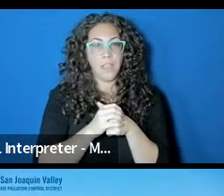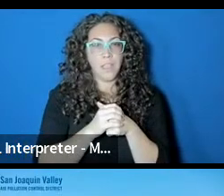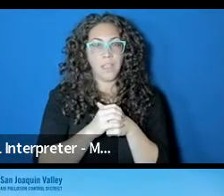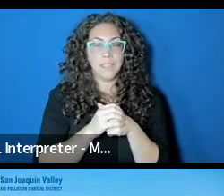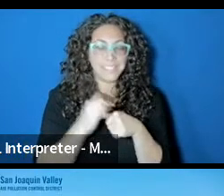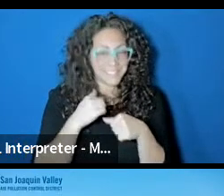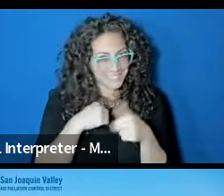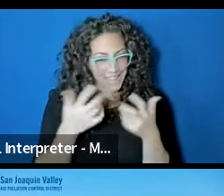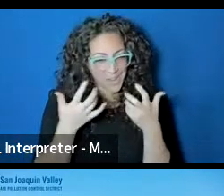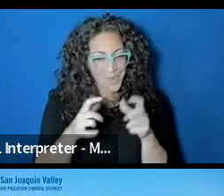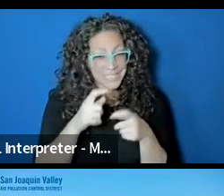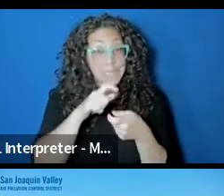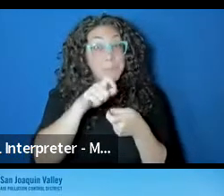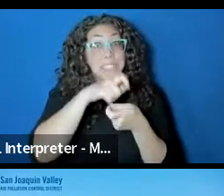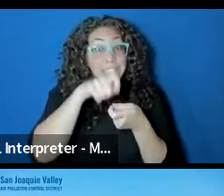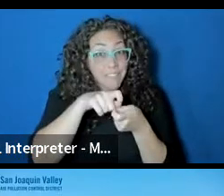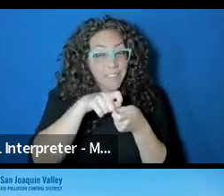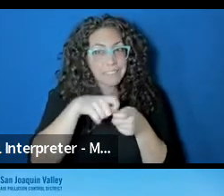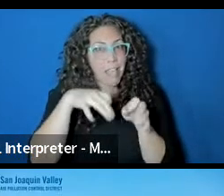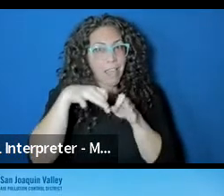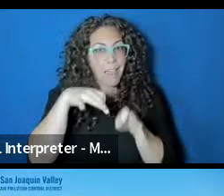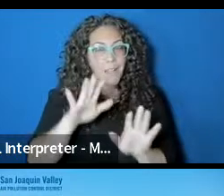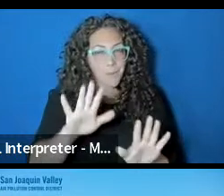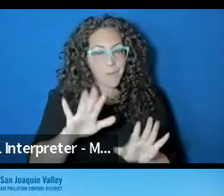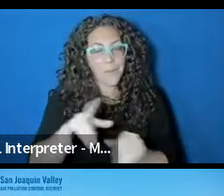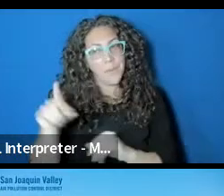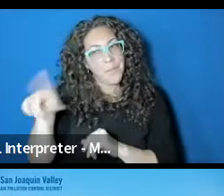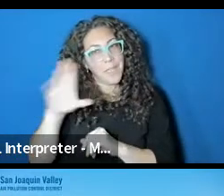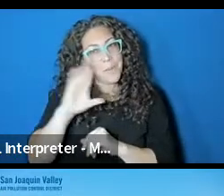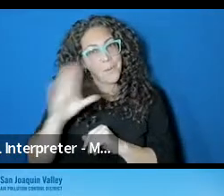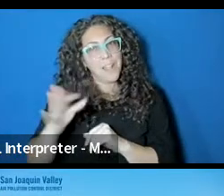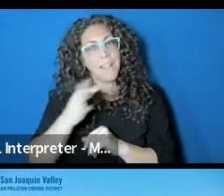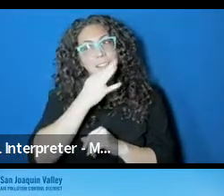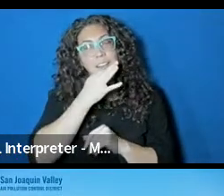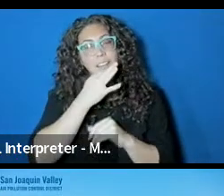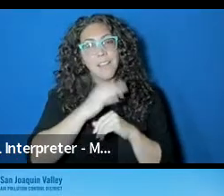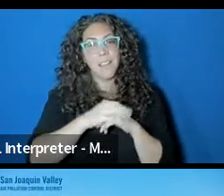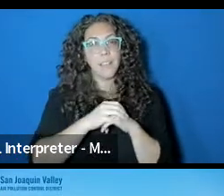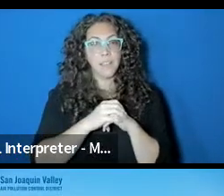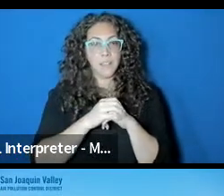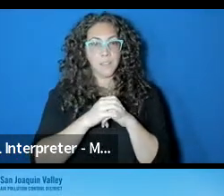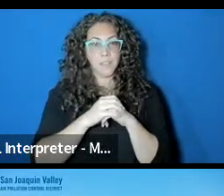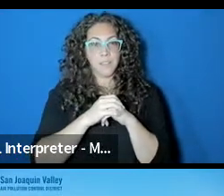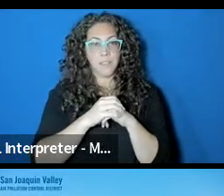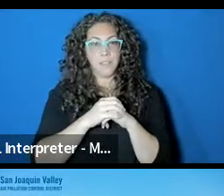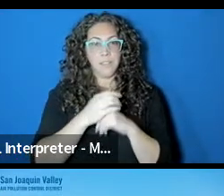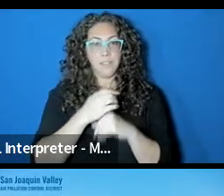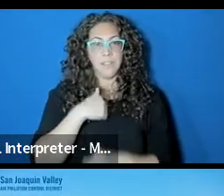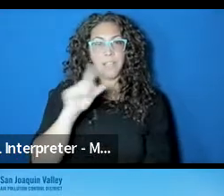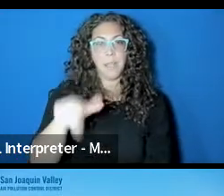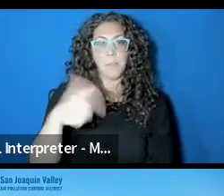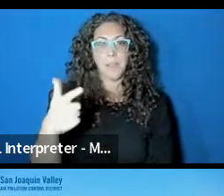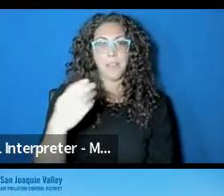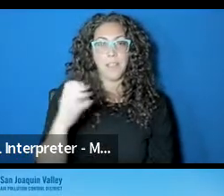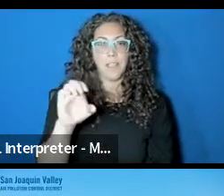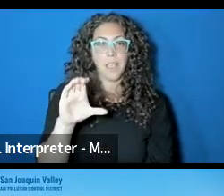any specifics right now because they're going to do all that, and I'll pass it off to Hector.